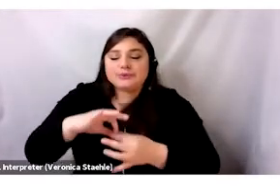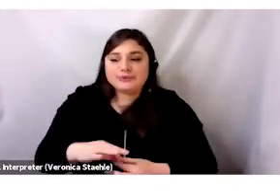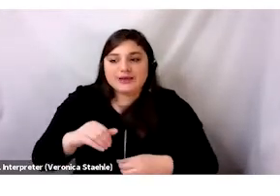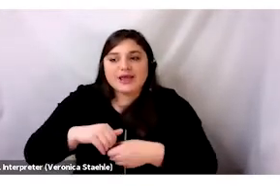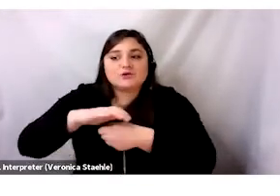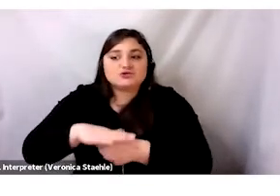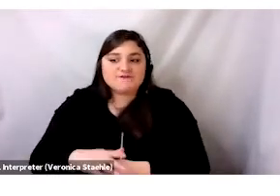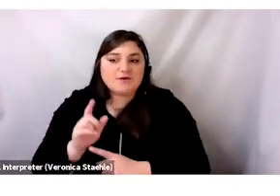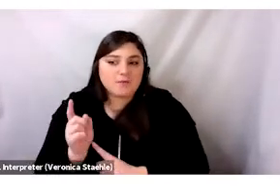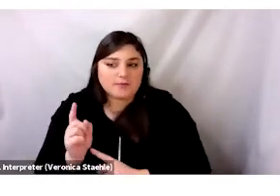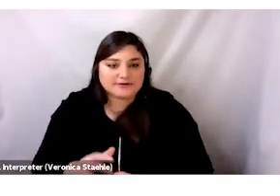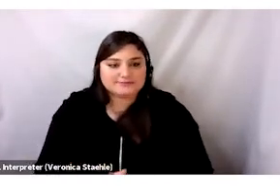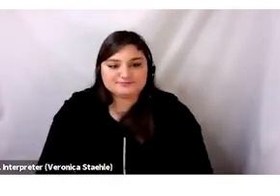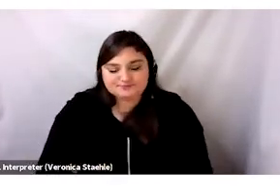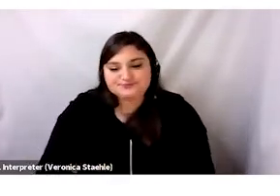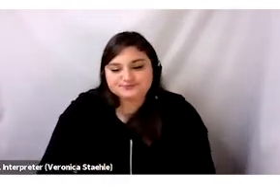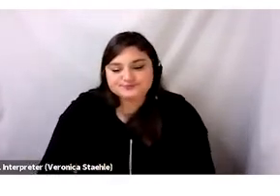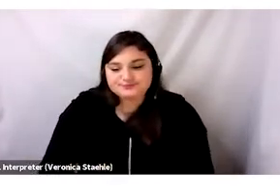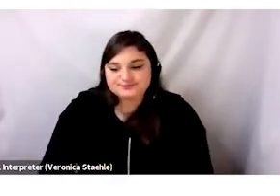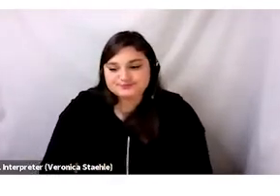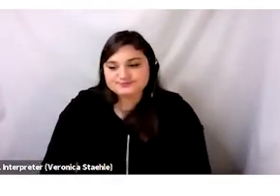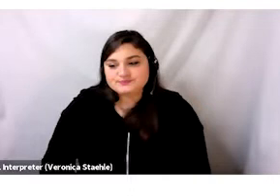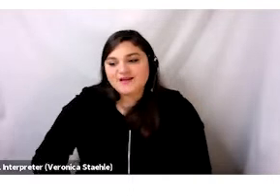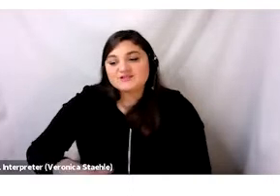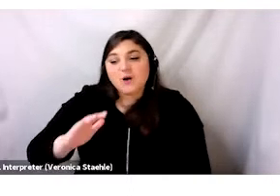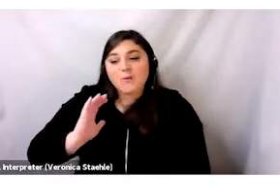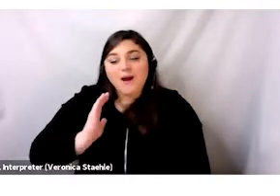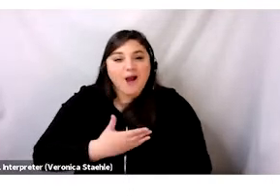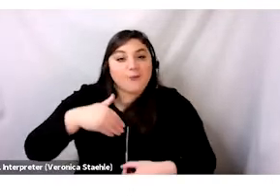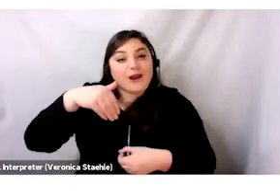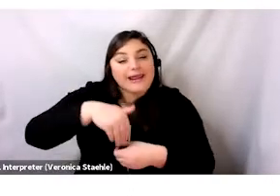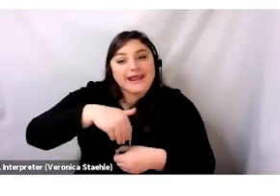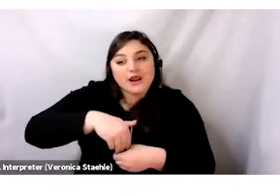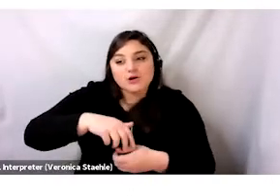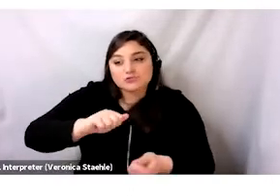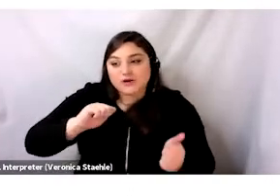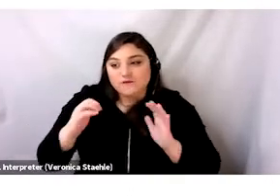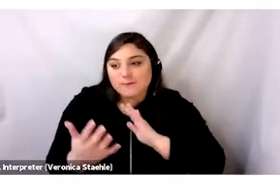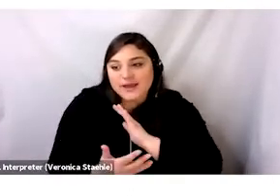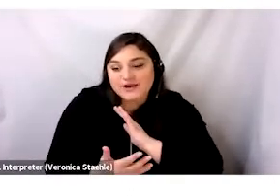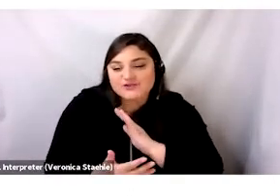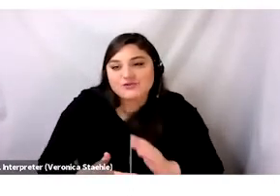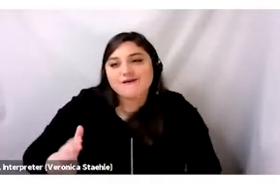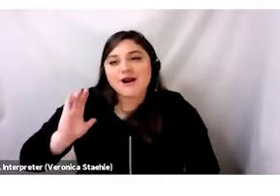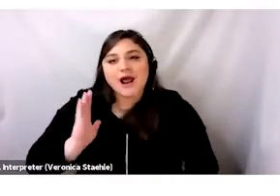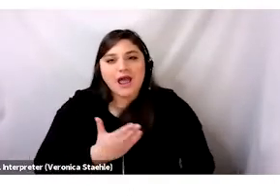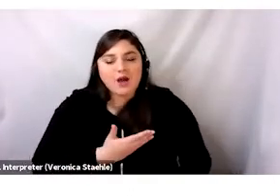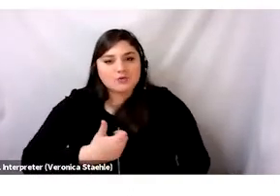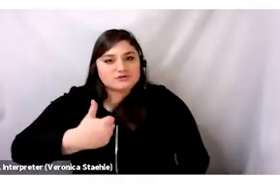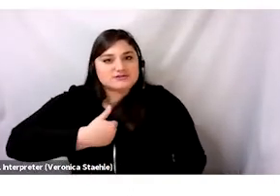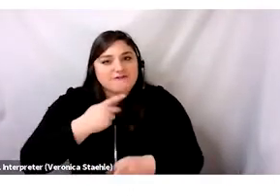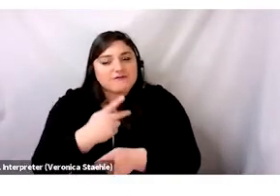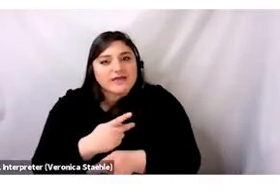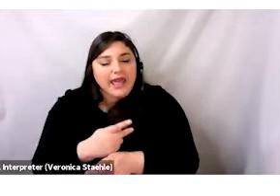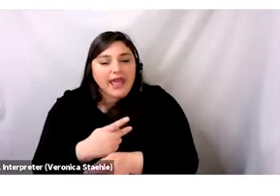So, the inner transformation and the self care aspect of spiritual activism is really